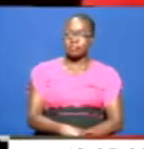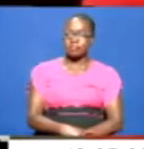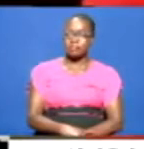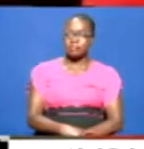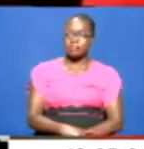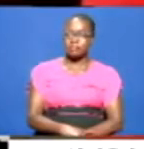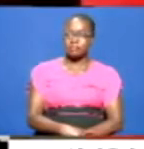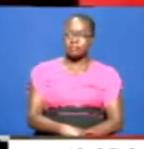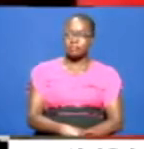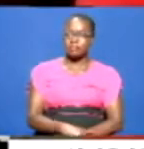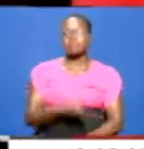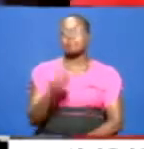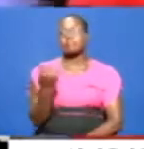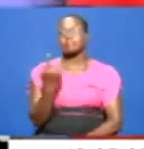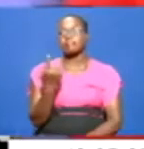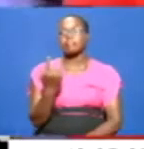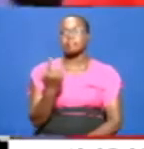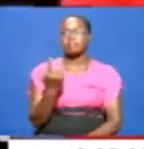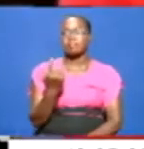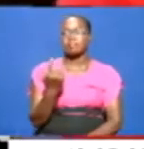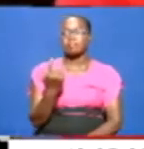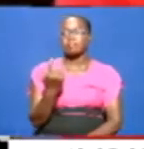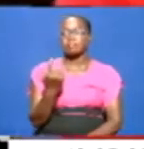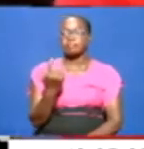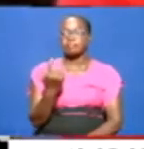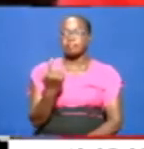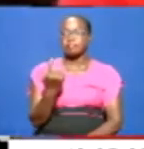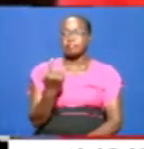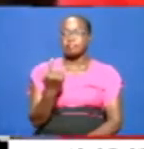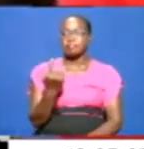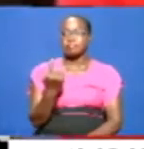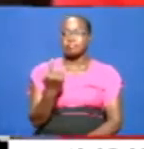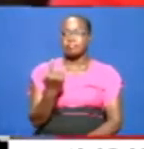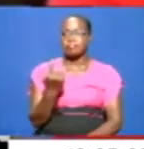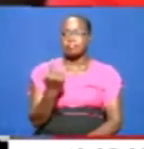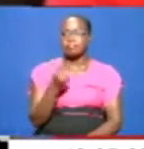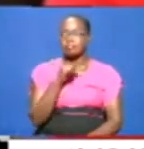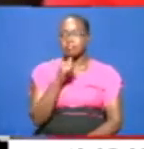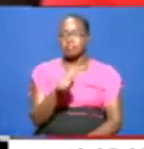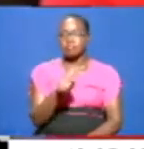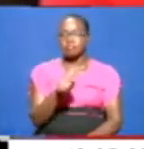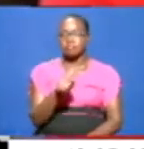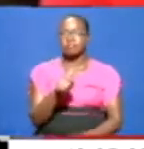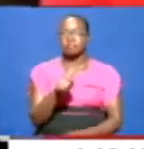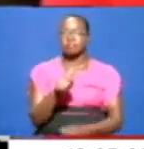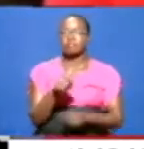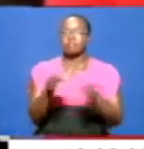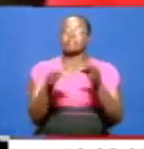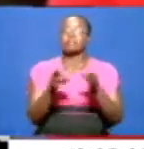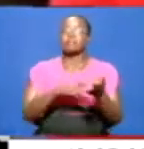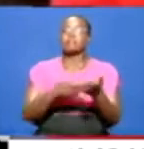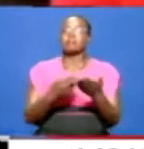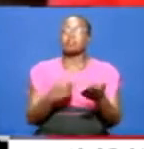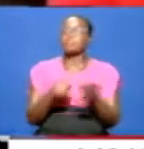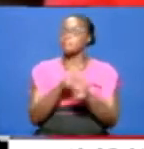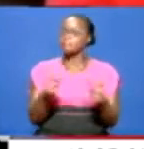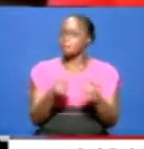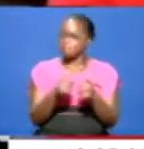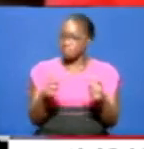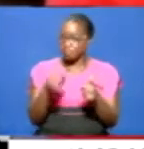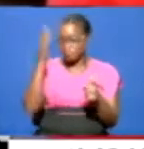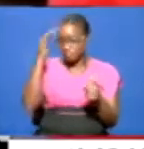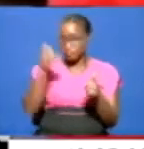First and foremost is only that we don't account our resources properly. I know very well